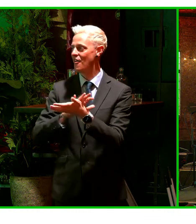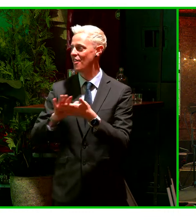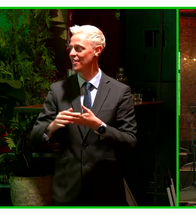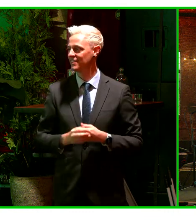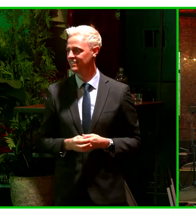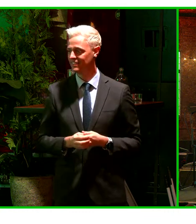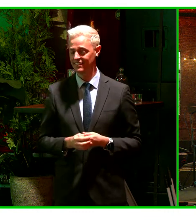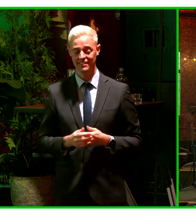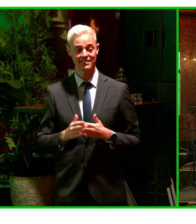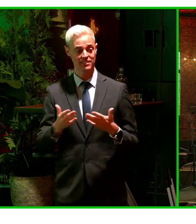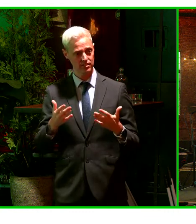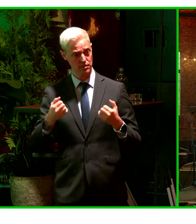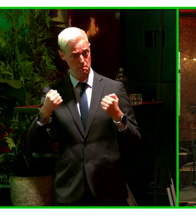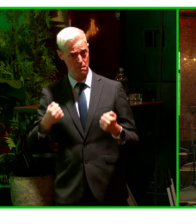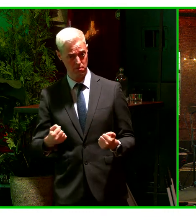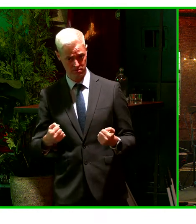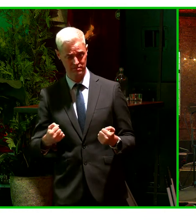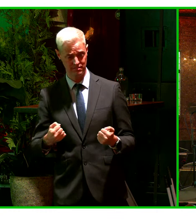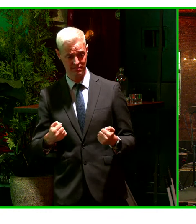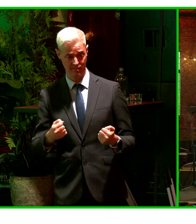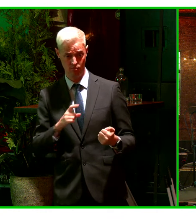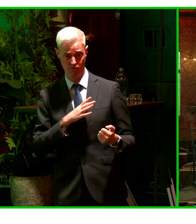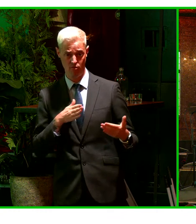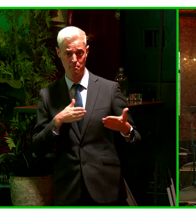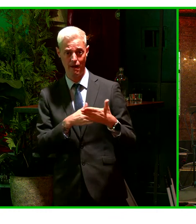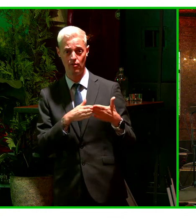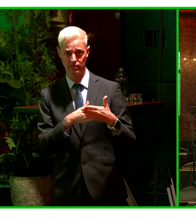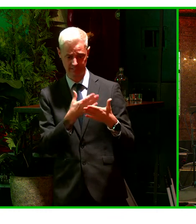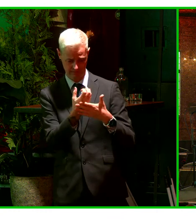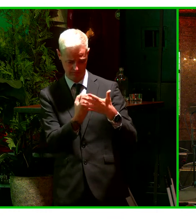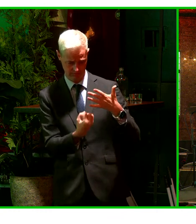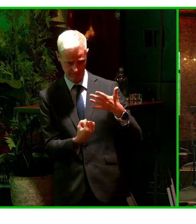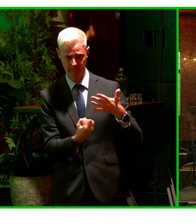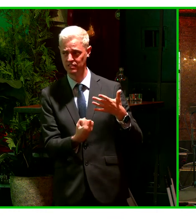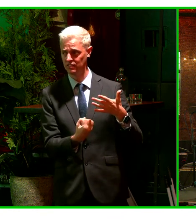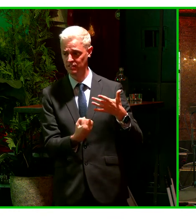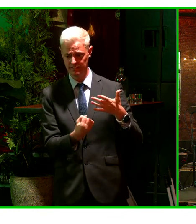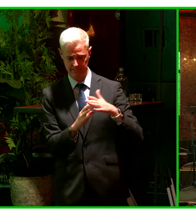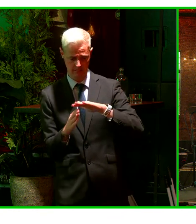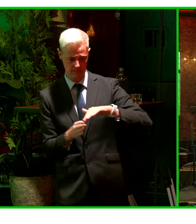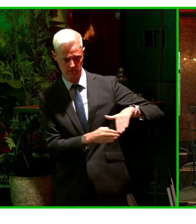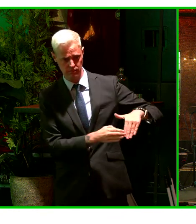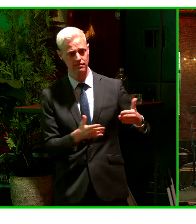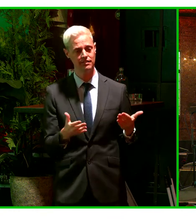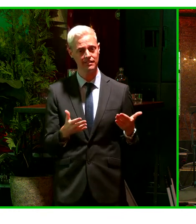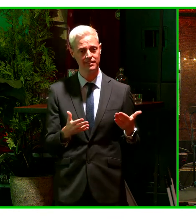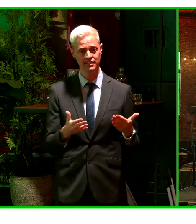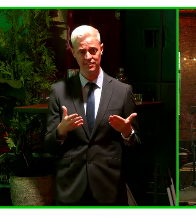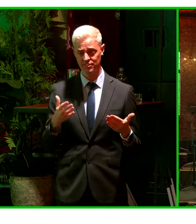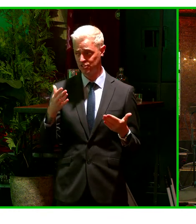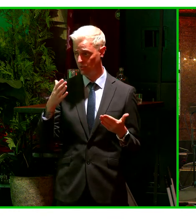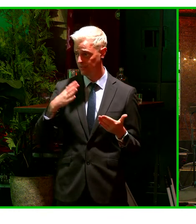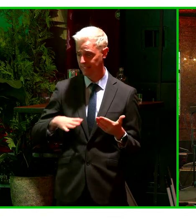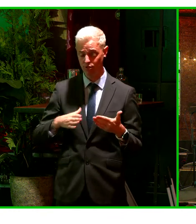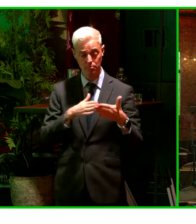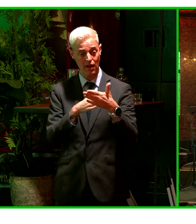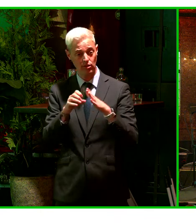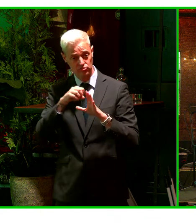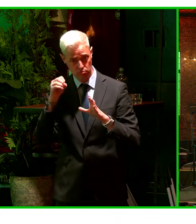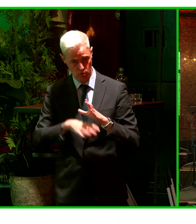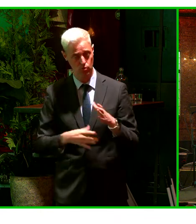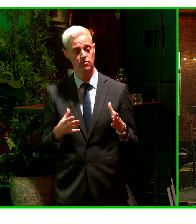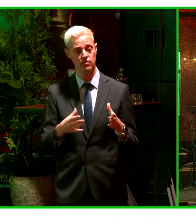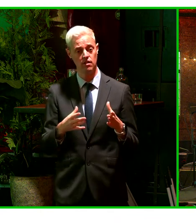the barriers. We need you to help SSE, and, you know, I talked for SSE. We need you to help us take the barriers down, get